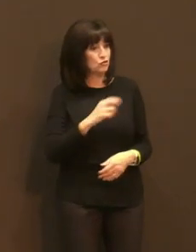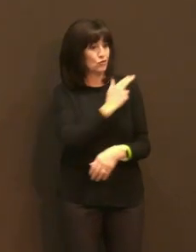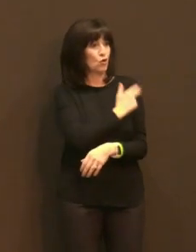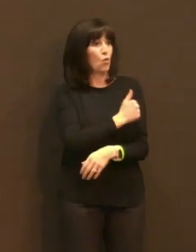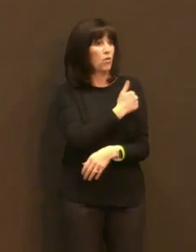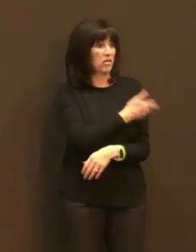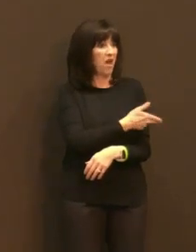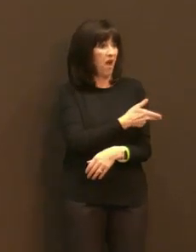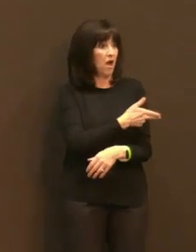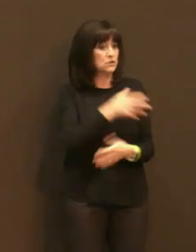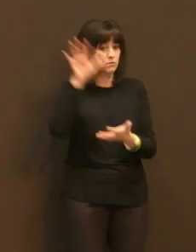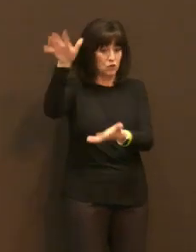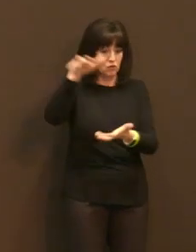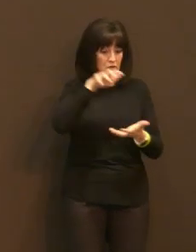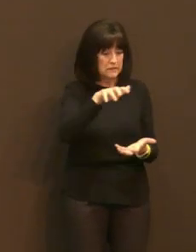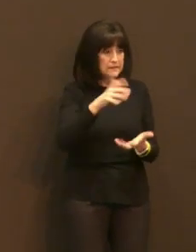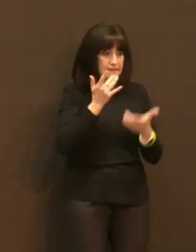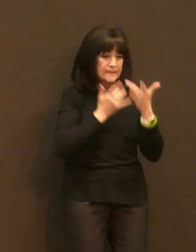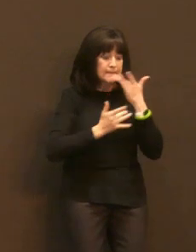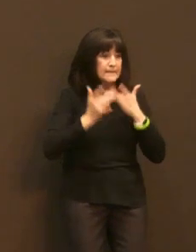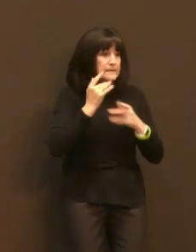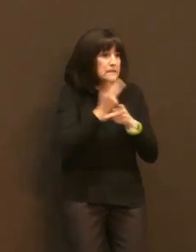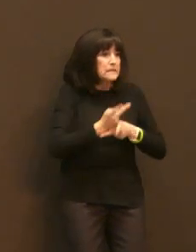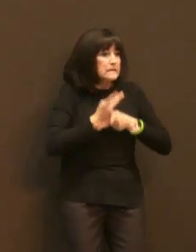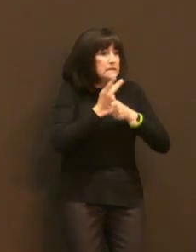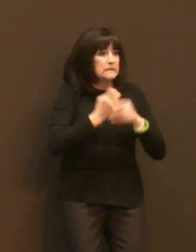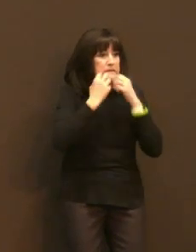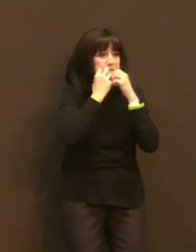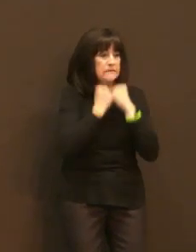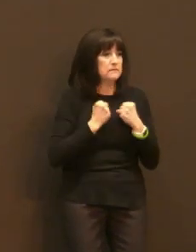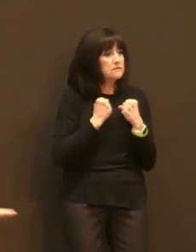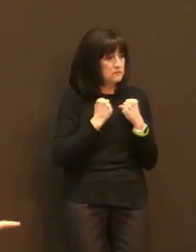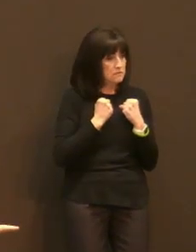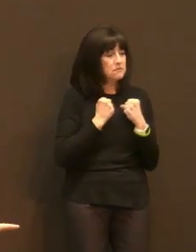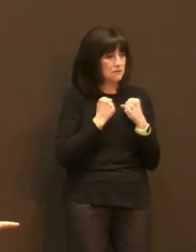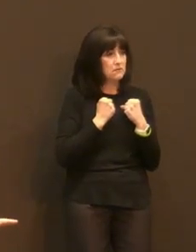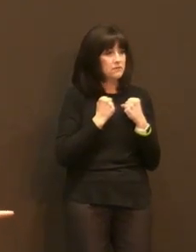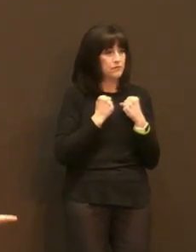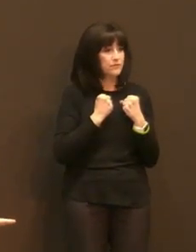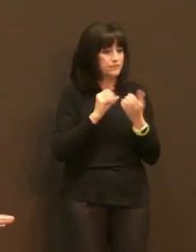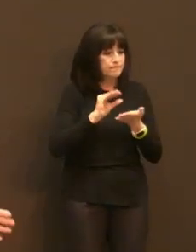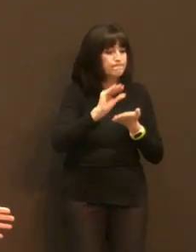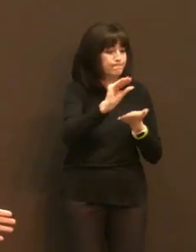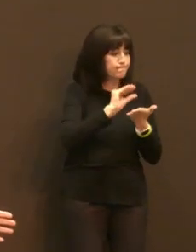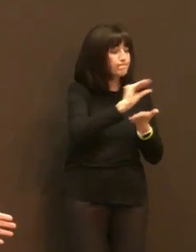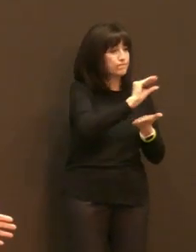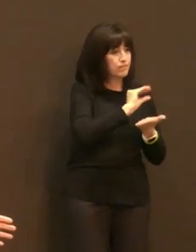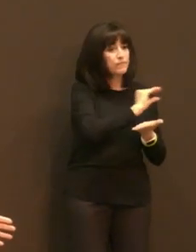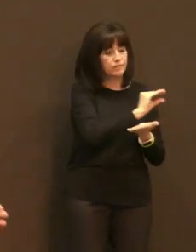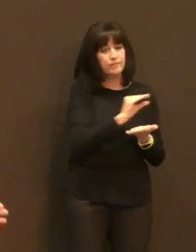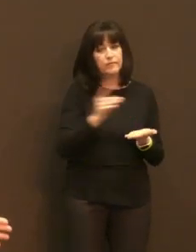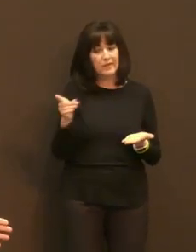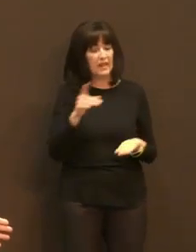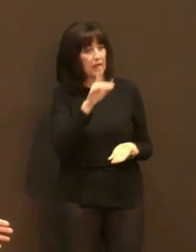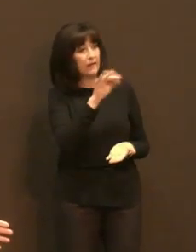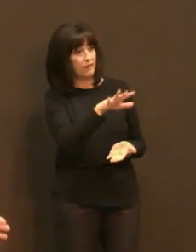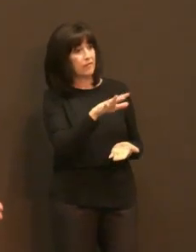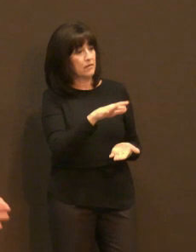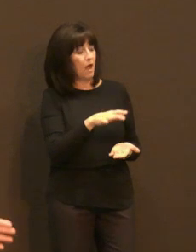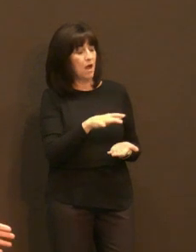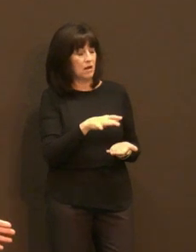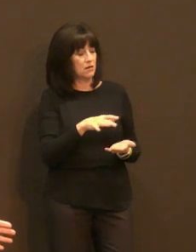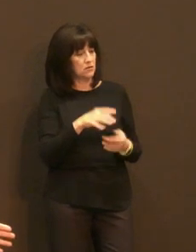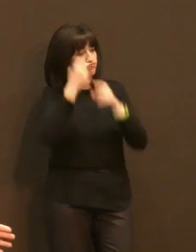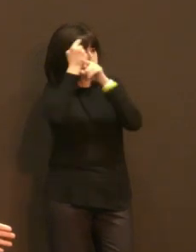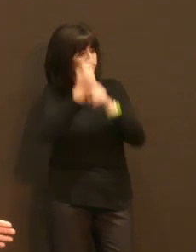But again, everybody's still going out to the normal suppliers as well. Dr. Taylor. And we have regular calls with the hospitals on that, and that's one of the questions. How are you doing with PPE? How are you